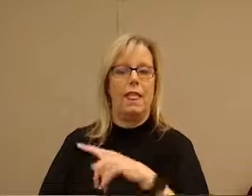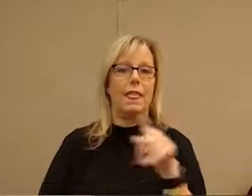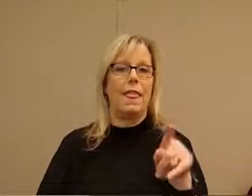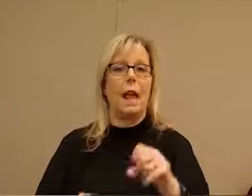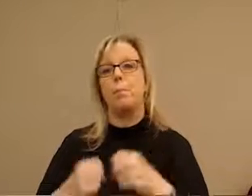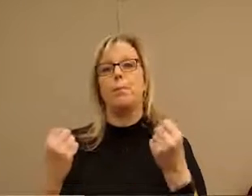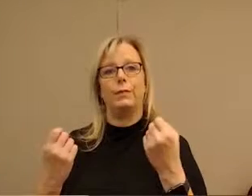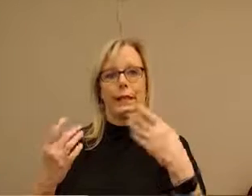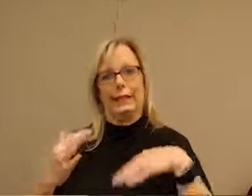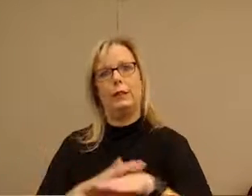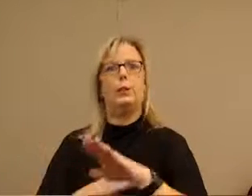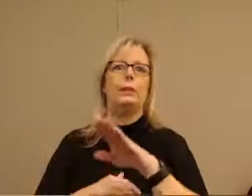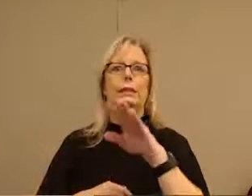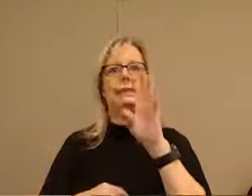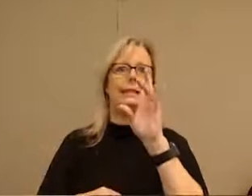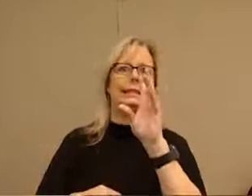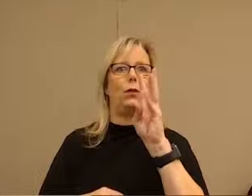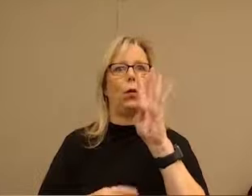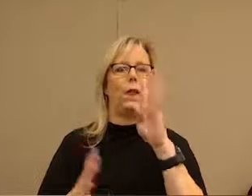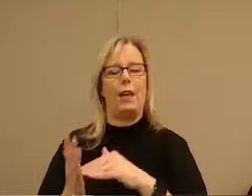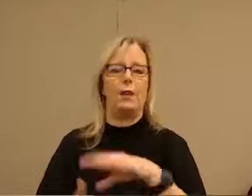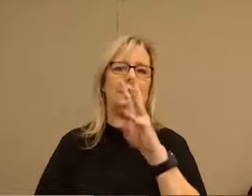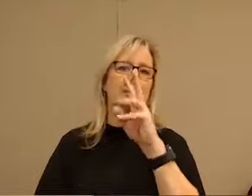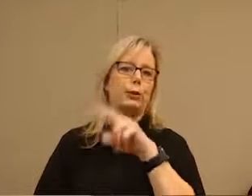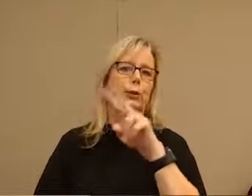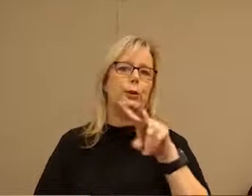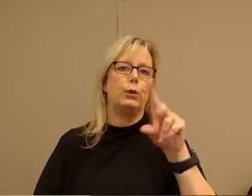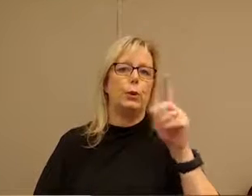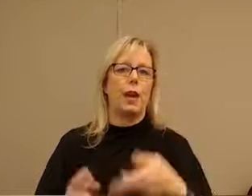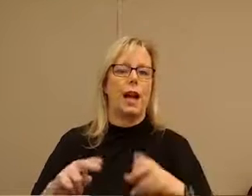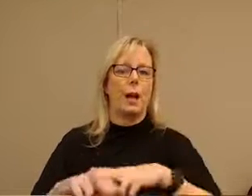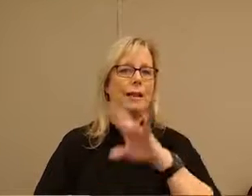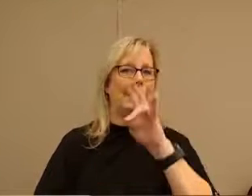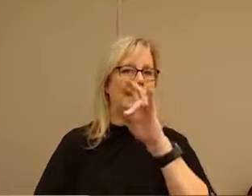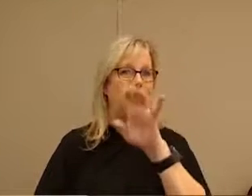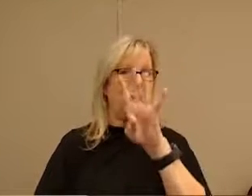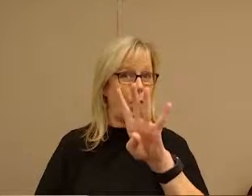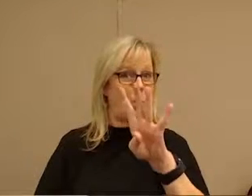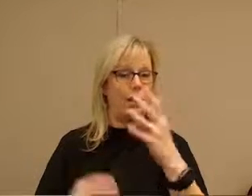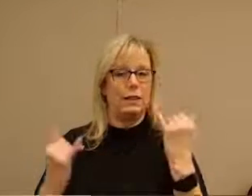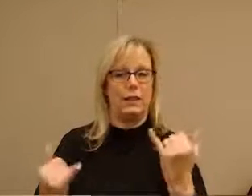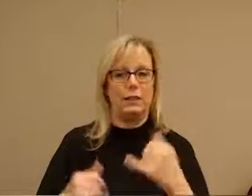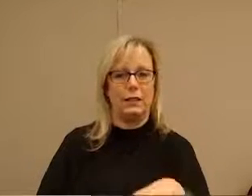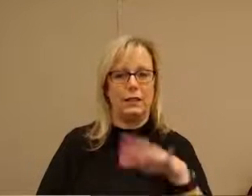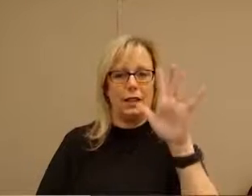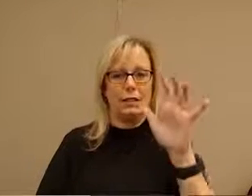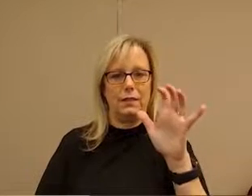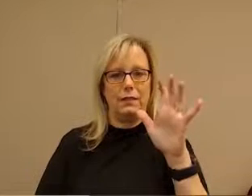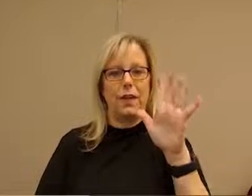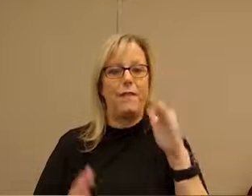the 4,000 level. 62221 went up 704 to